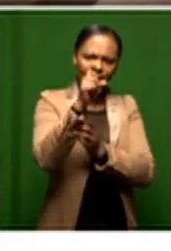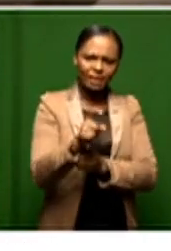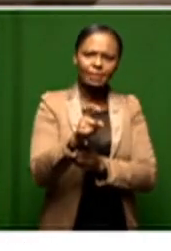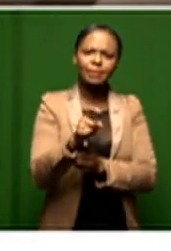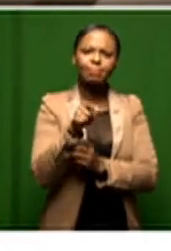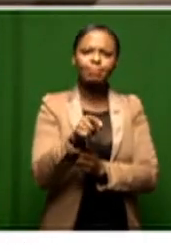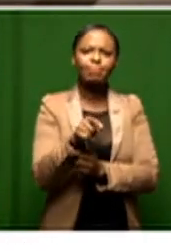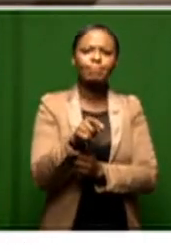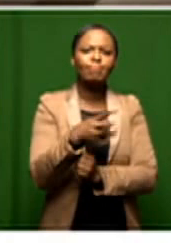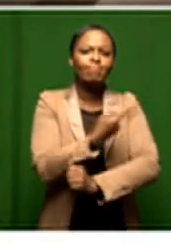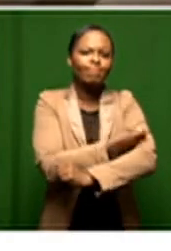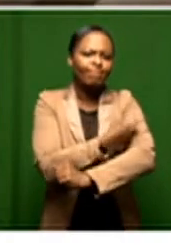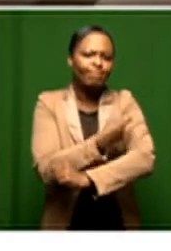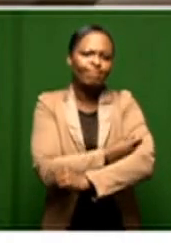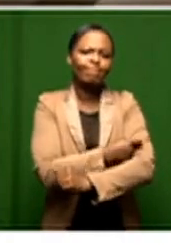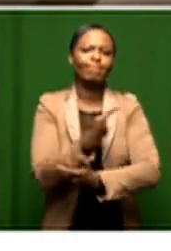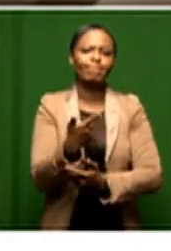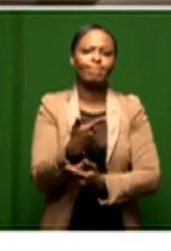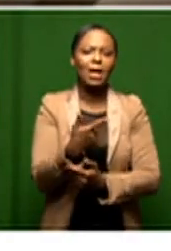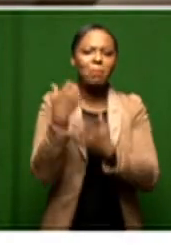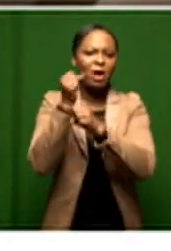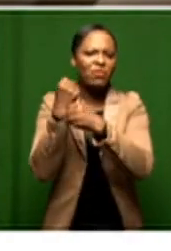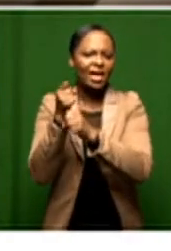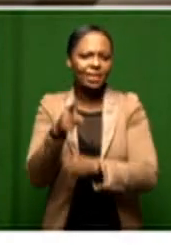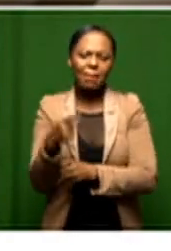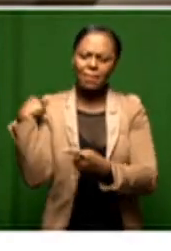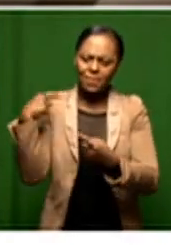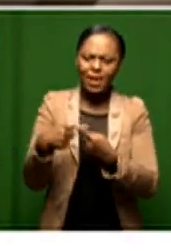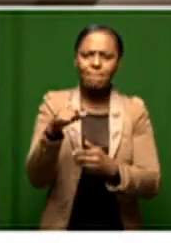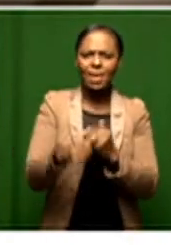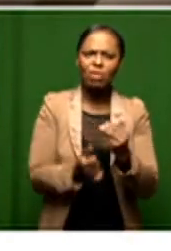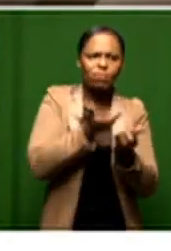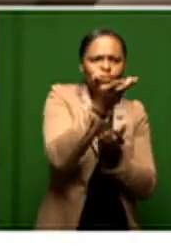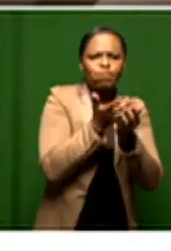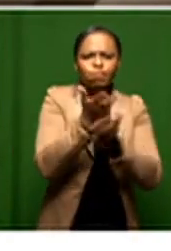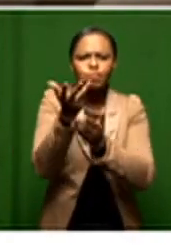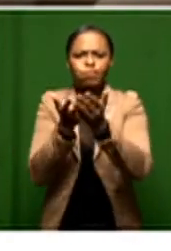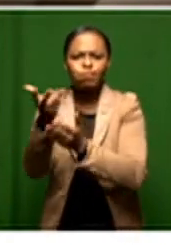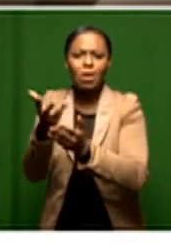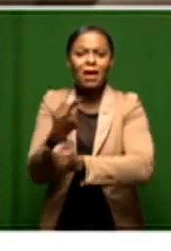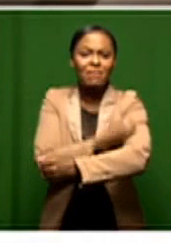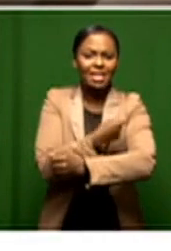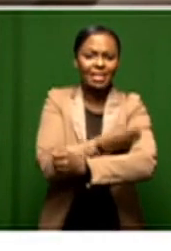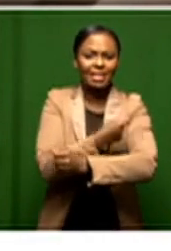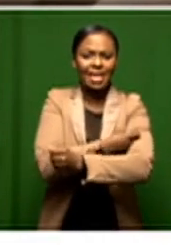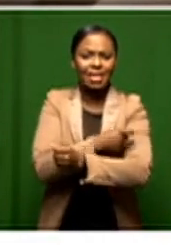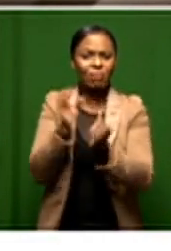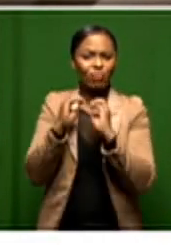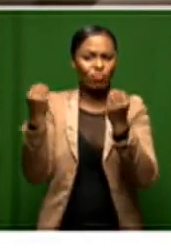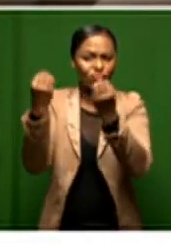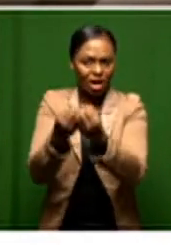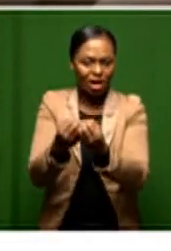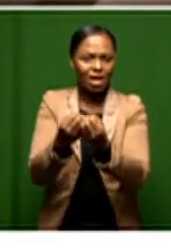for many months now. Truthfully, the vaccine manufacturers really prefer to work